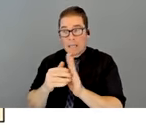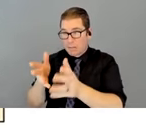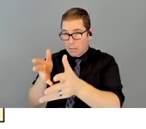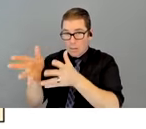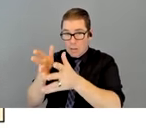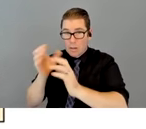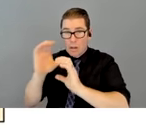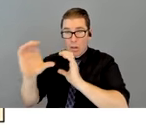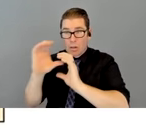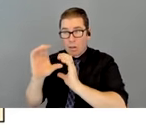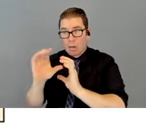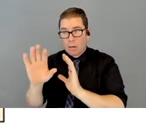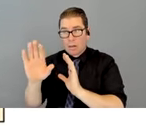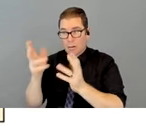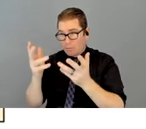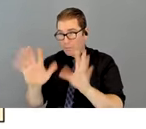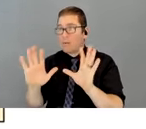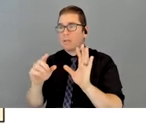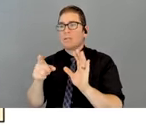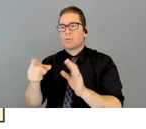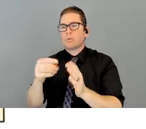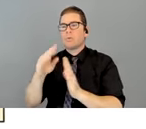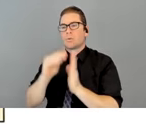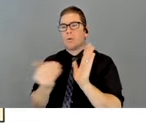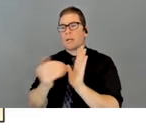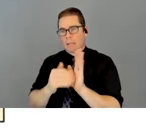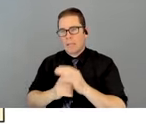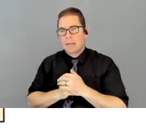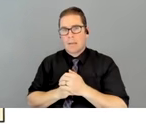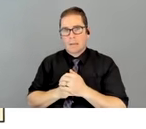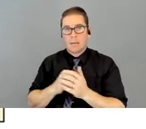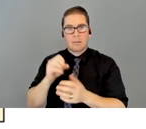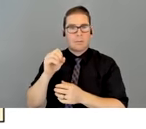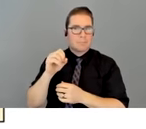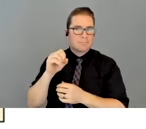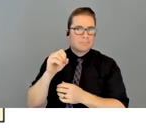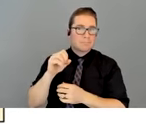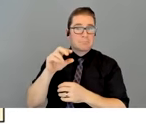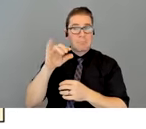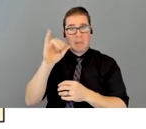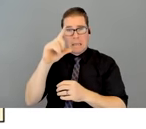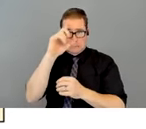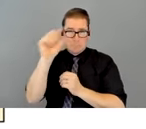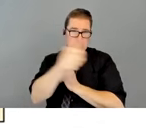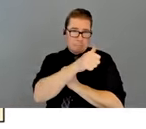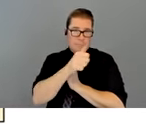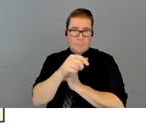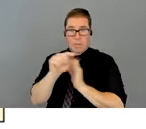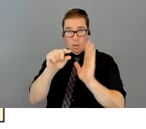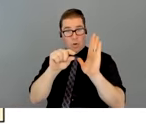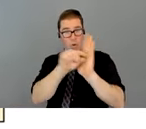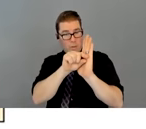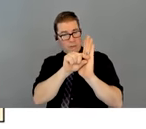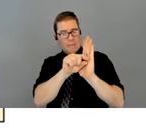hearing about the situation the student was in when the cheating occurred. So again, assignment of grade is up to